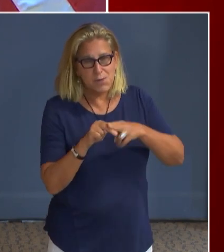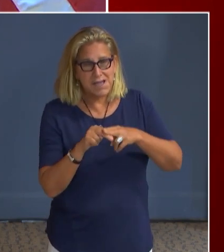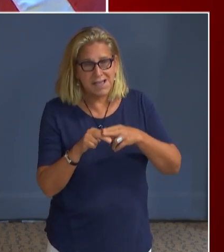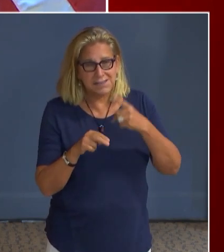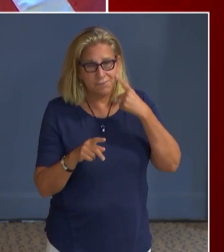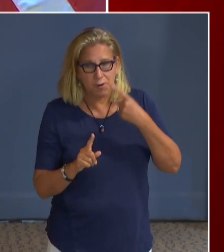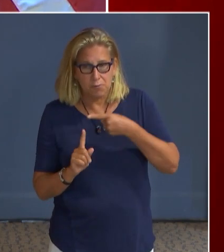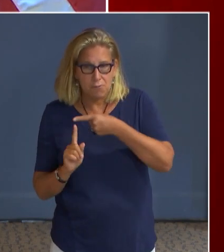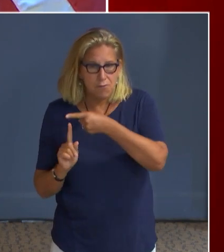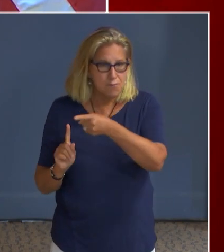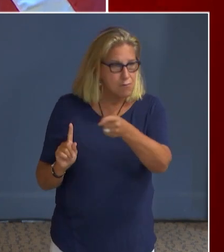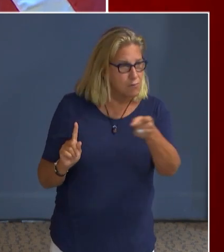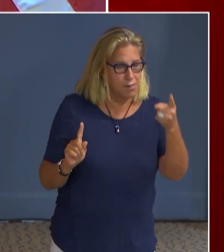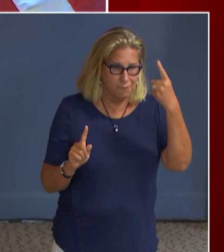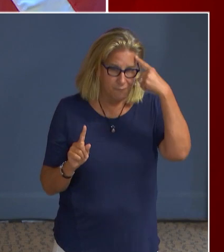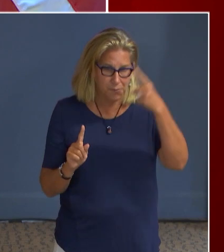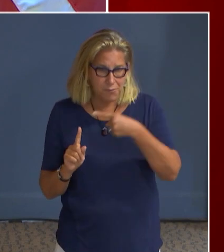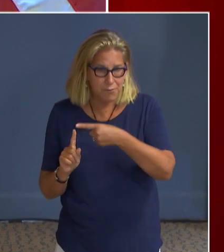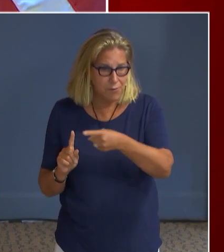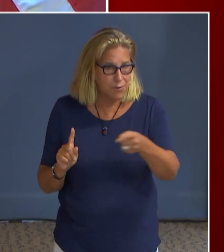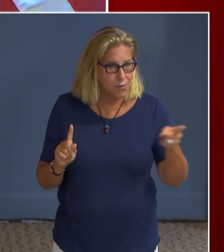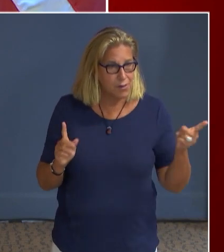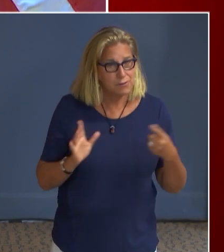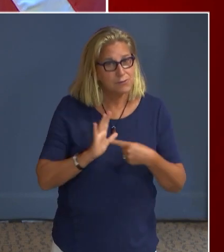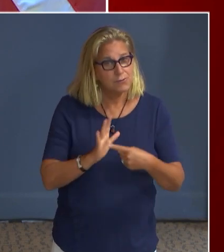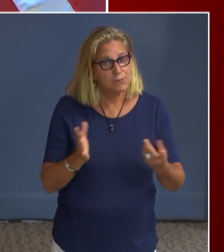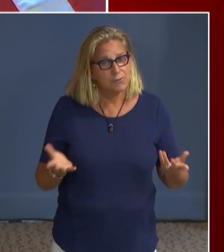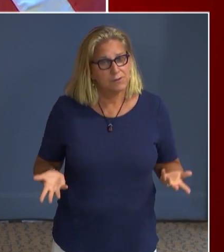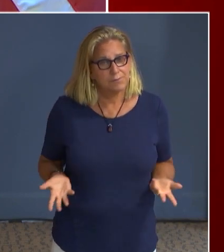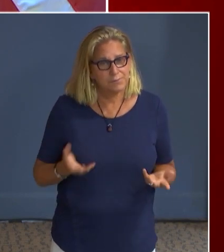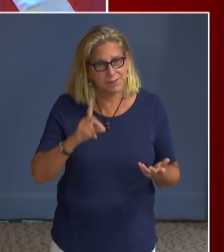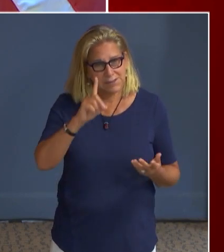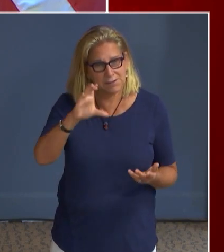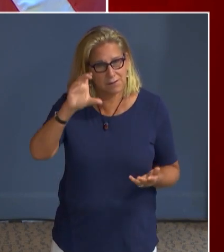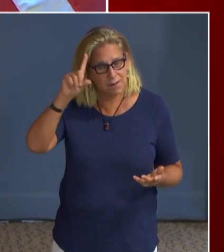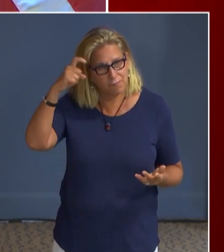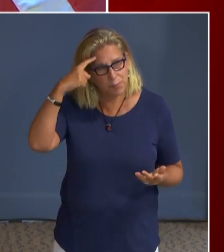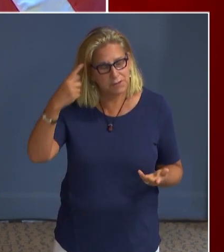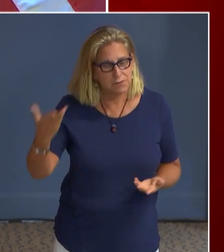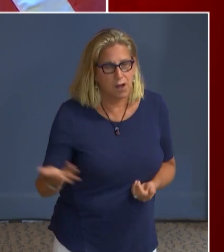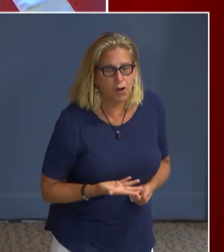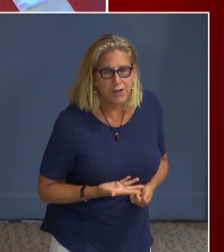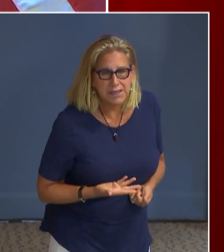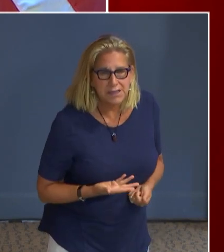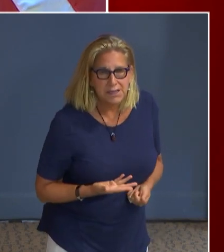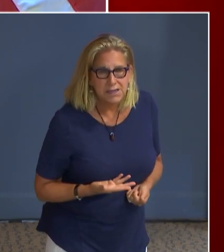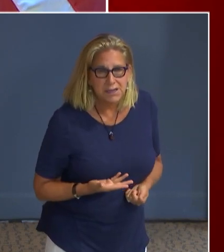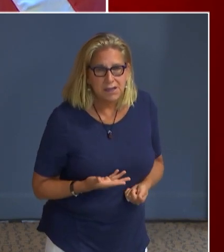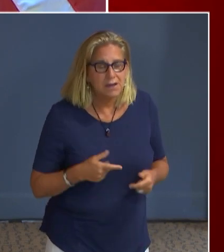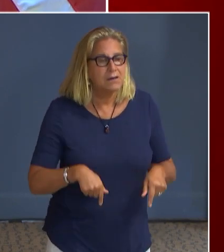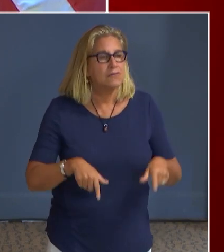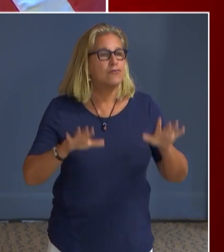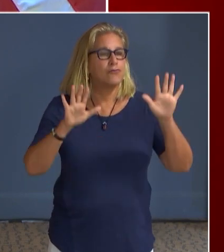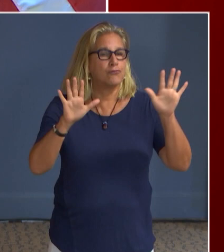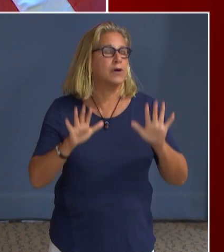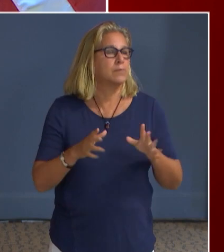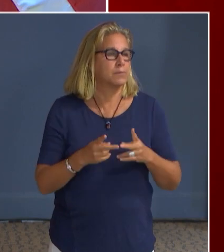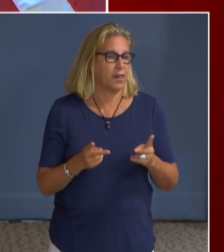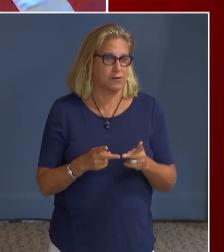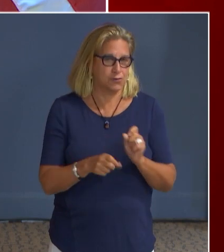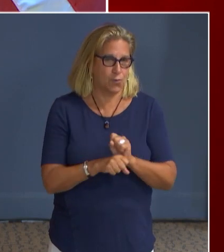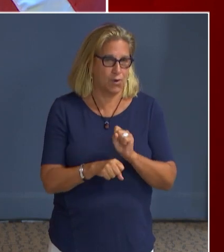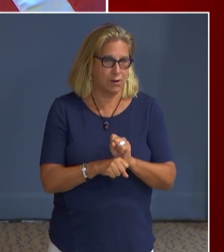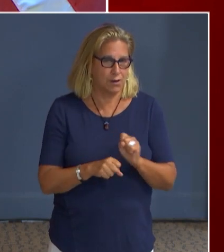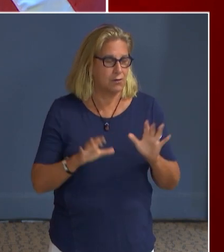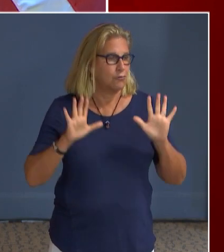that DC government is hiring. We are a great place to work. We have great pay and